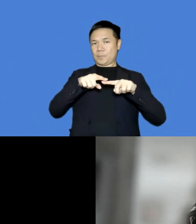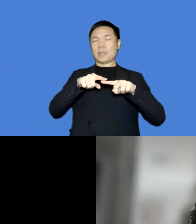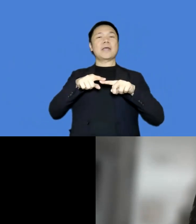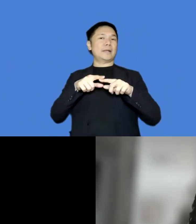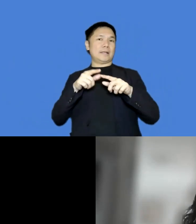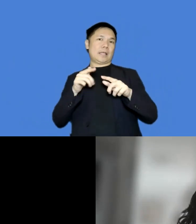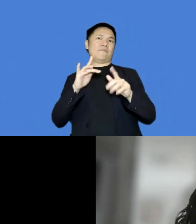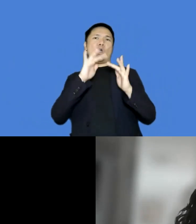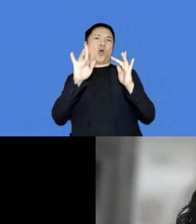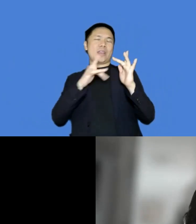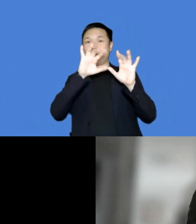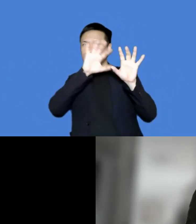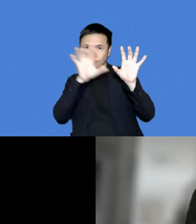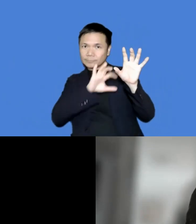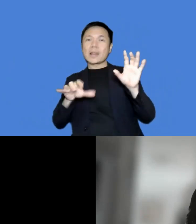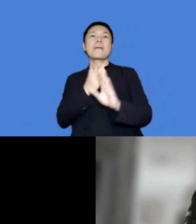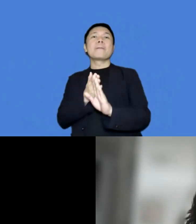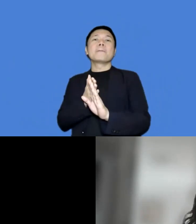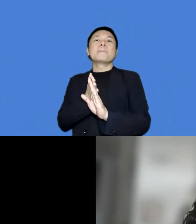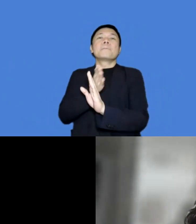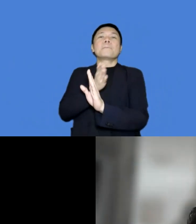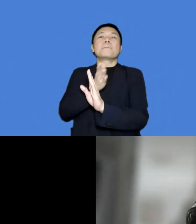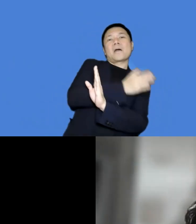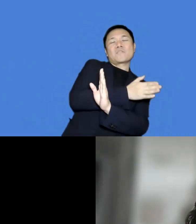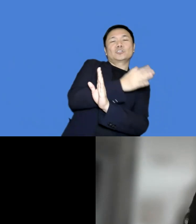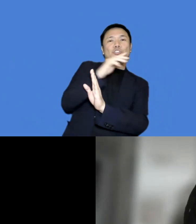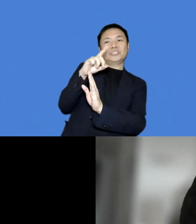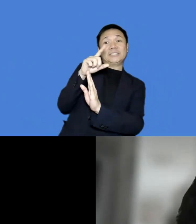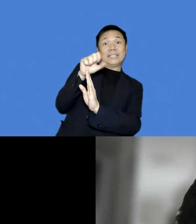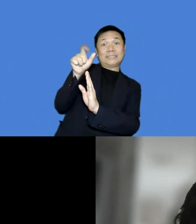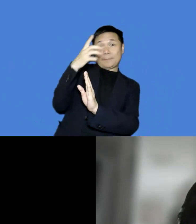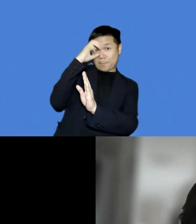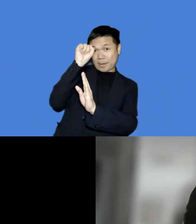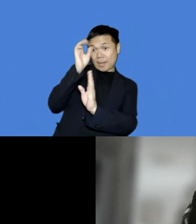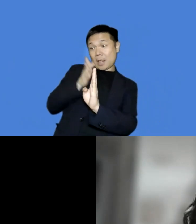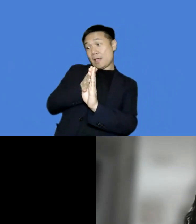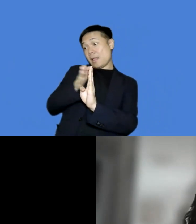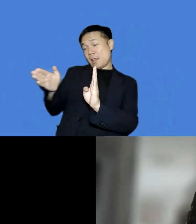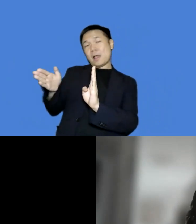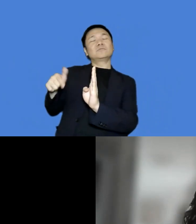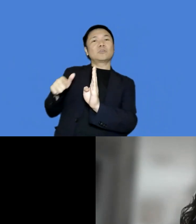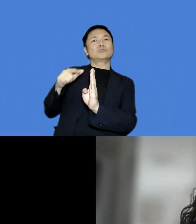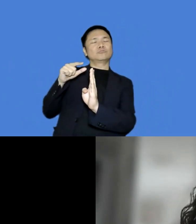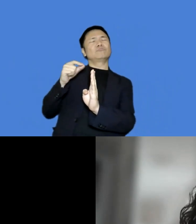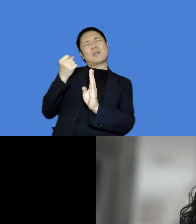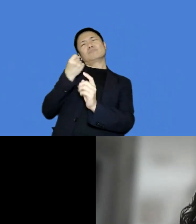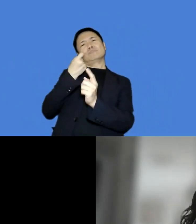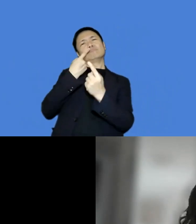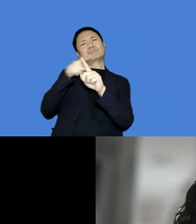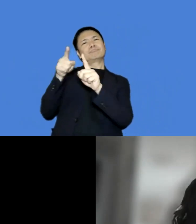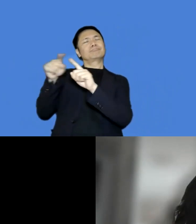online events before the summit, and throughout these we're hoping to